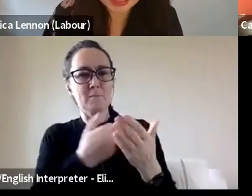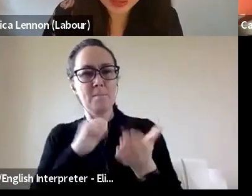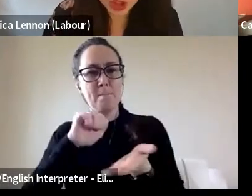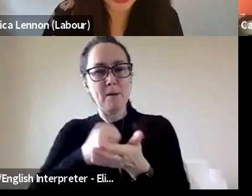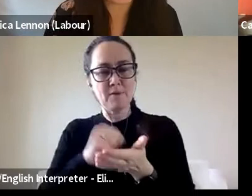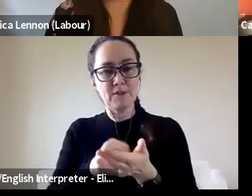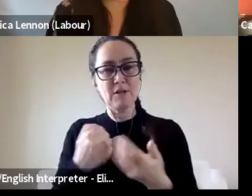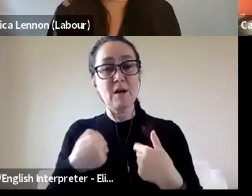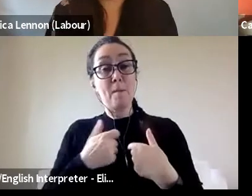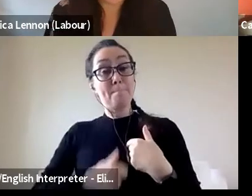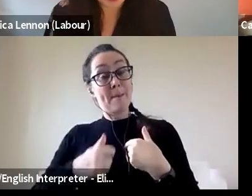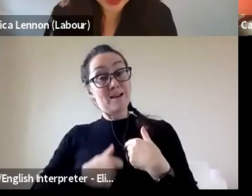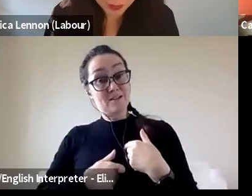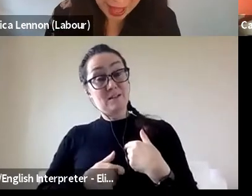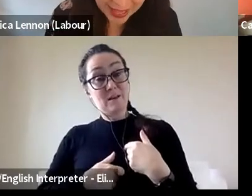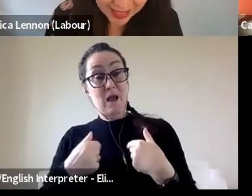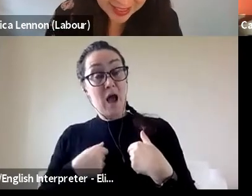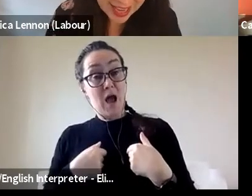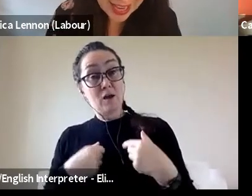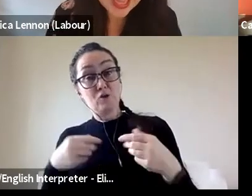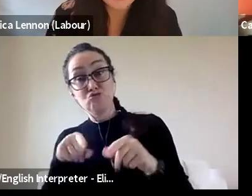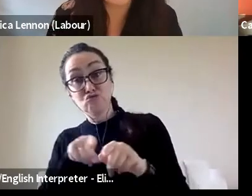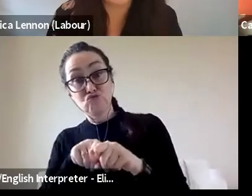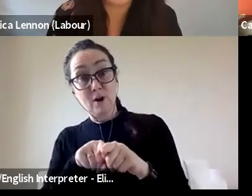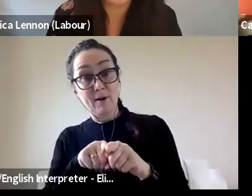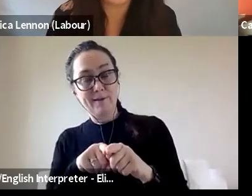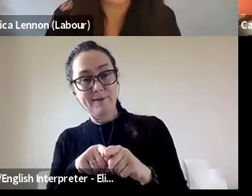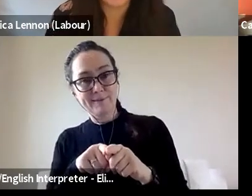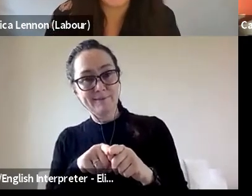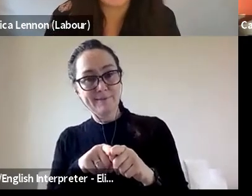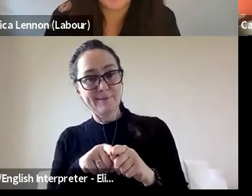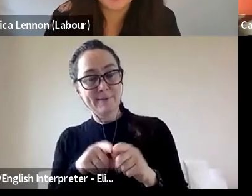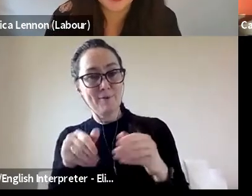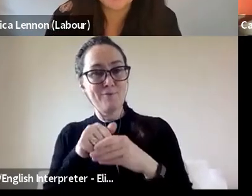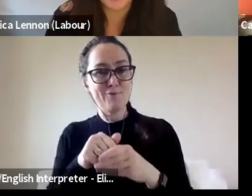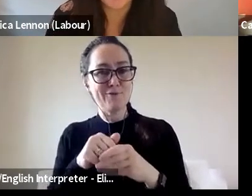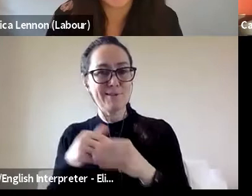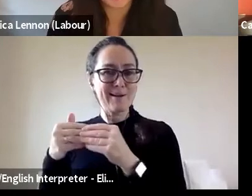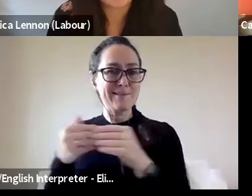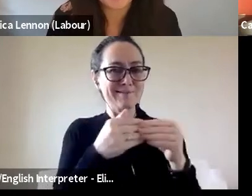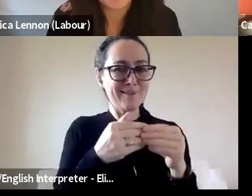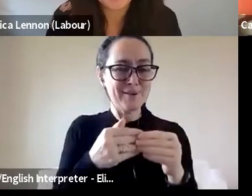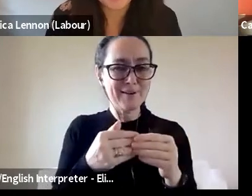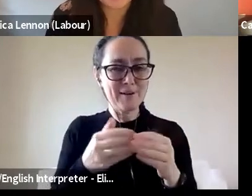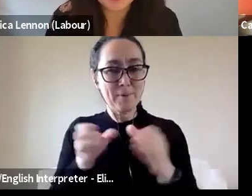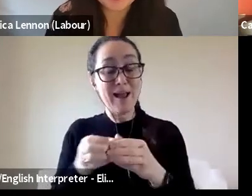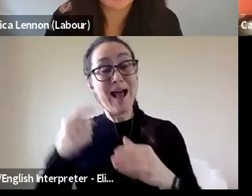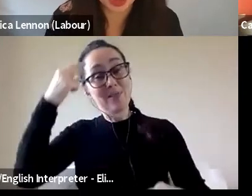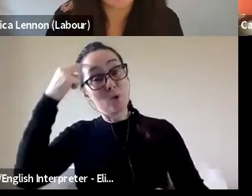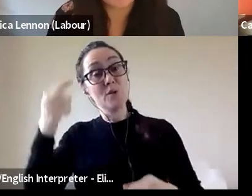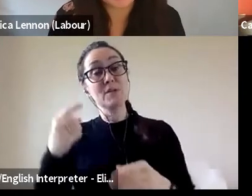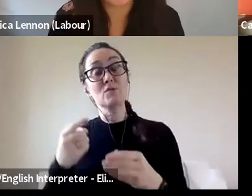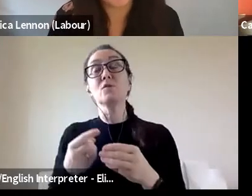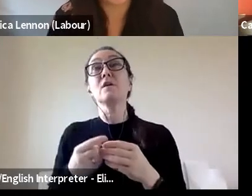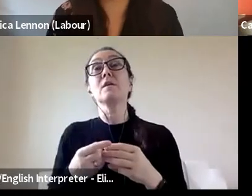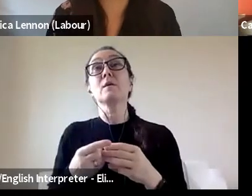to be leader of Scottish Labour but was unsuccessful, but I did say that we need to look towards a social security entitlement for